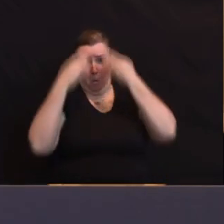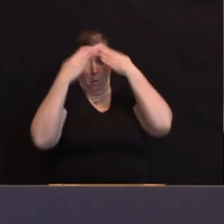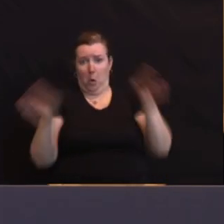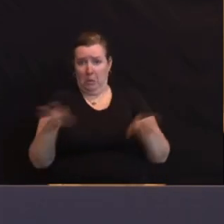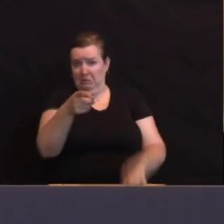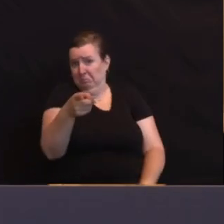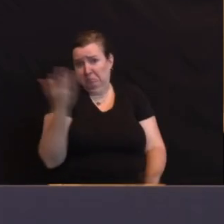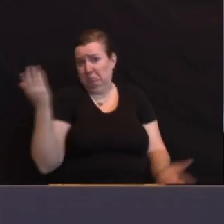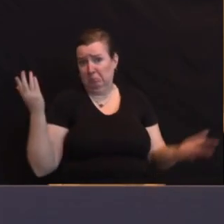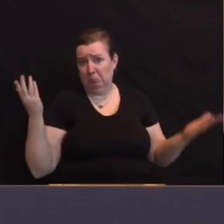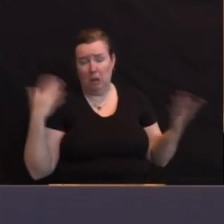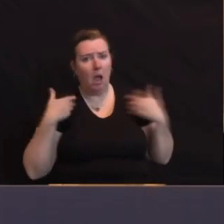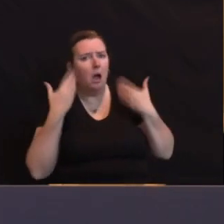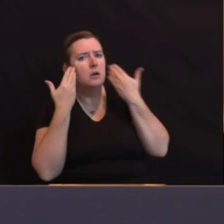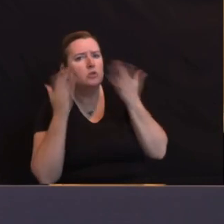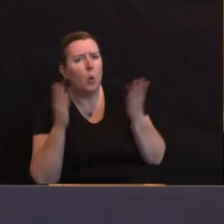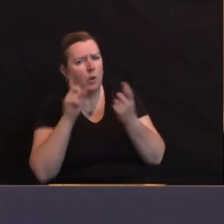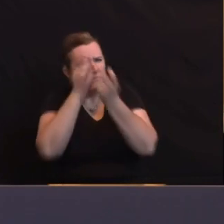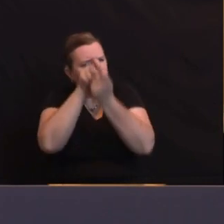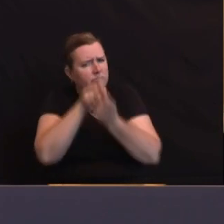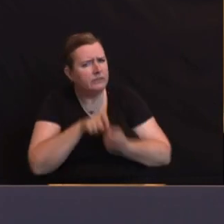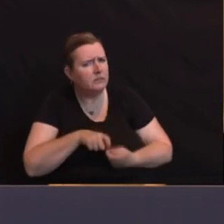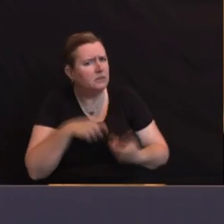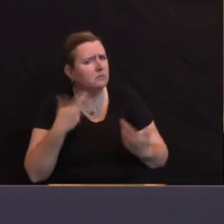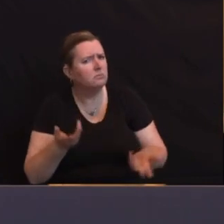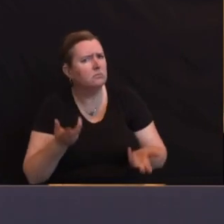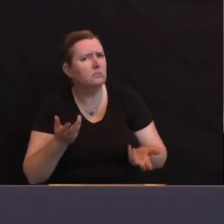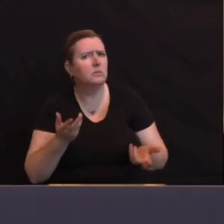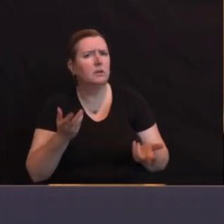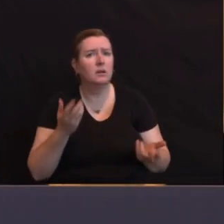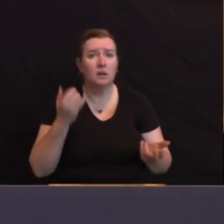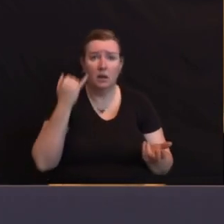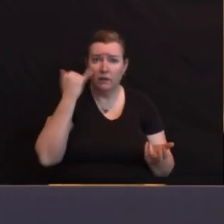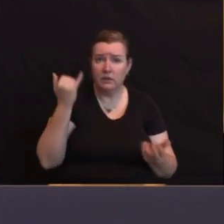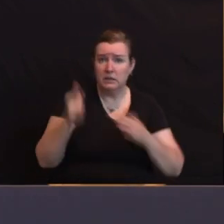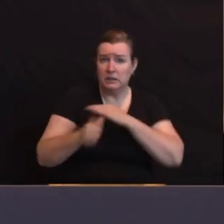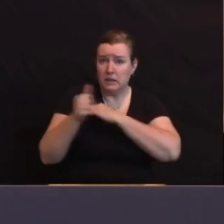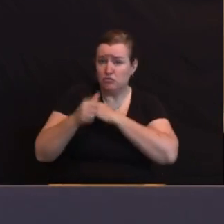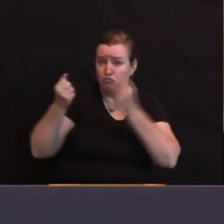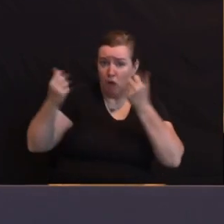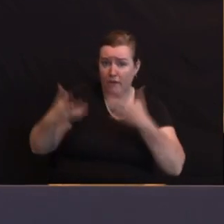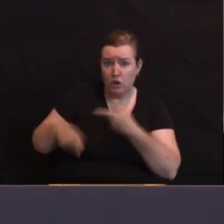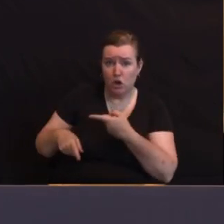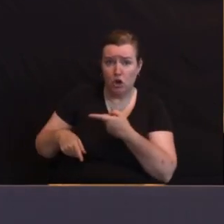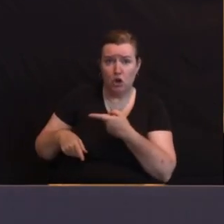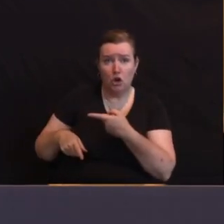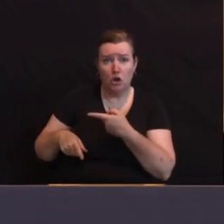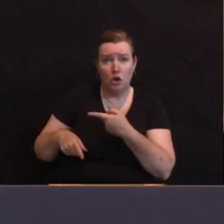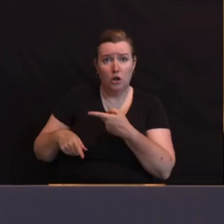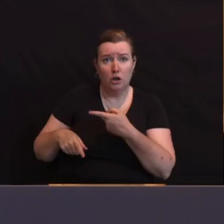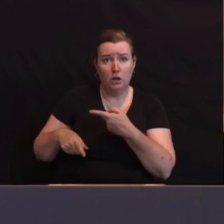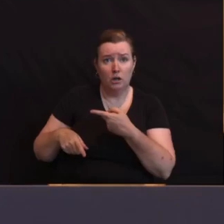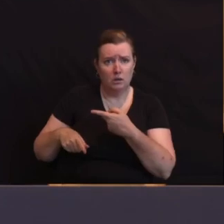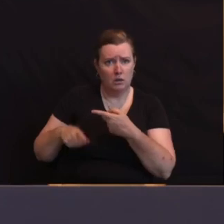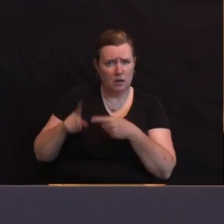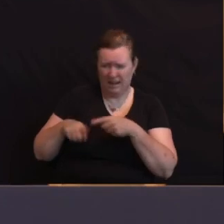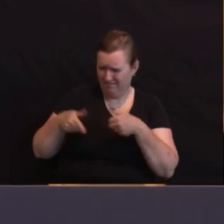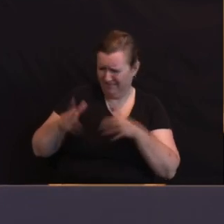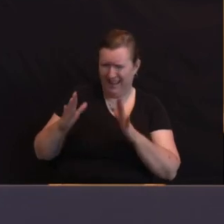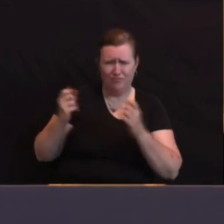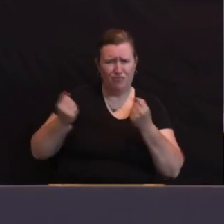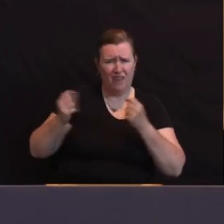are, keeping dangerous bus drivers out of the driver's seat is something I'd be committed to. Pat, anything you want to